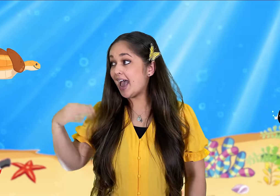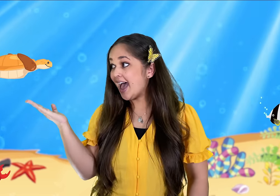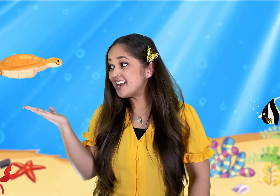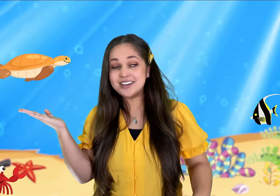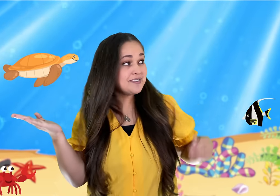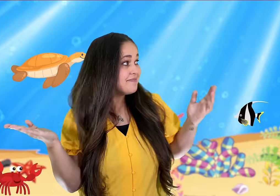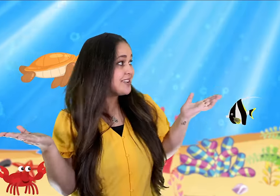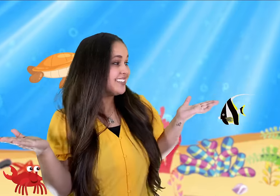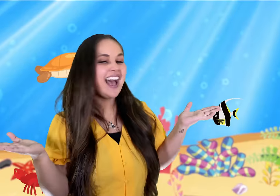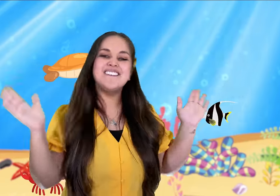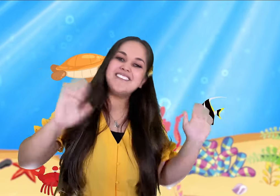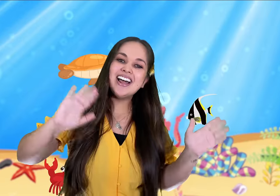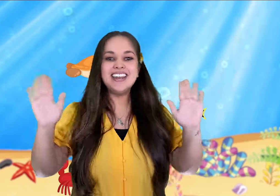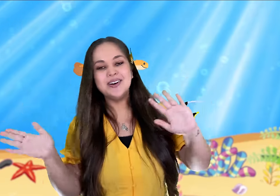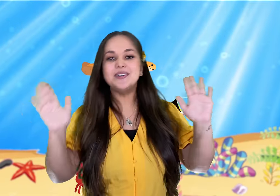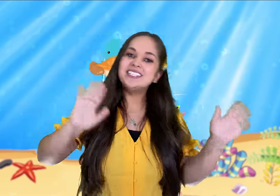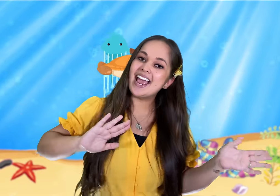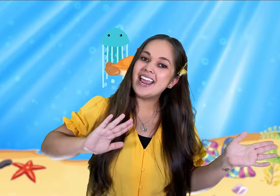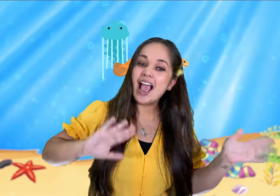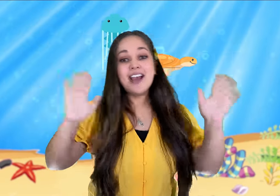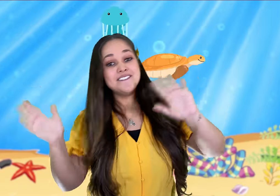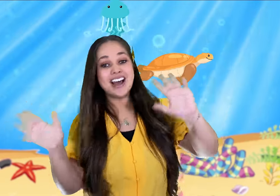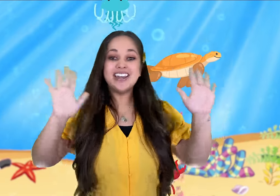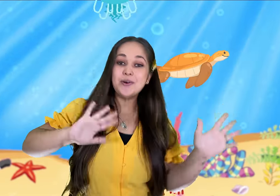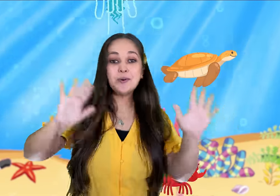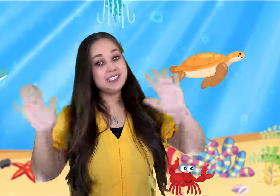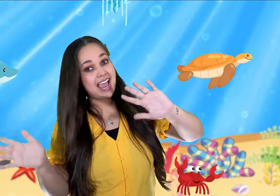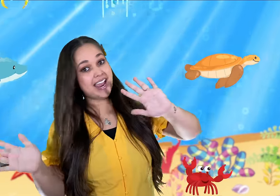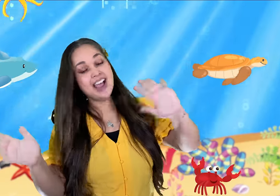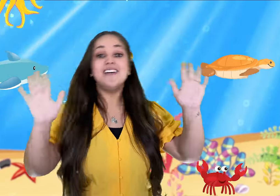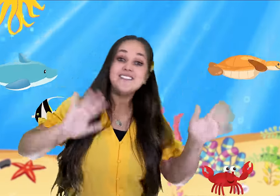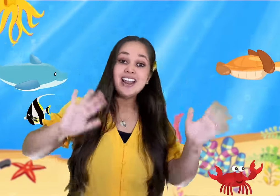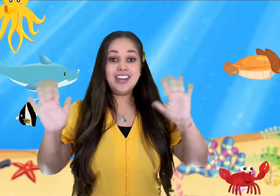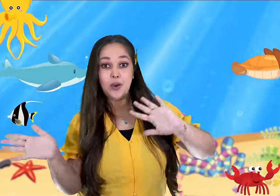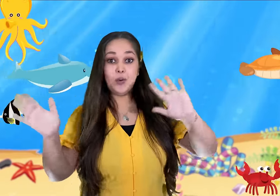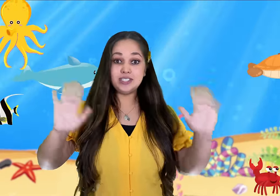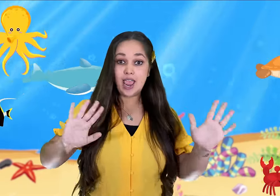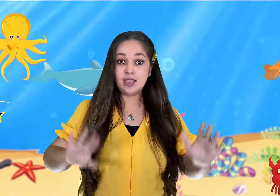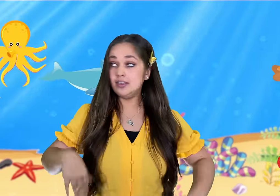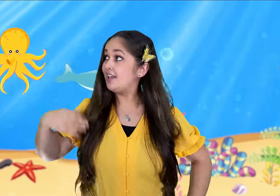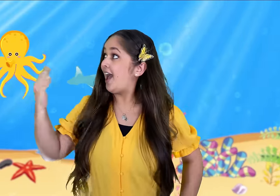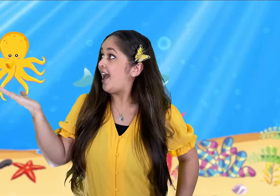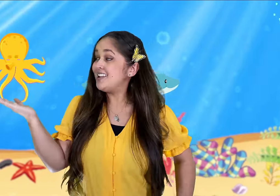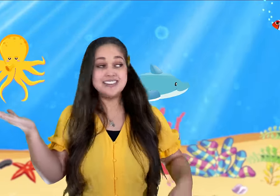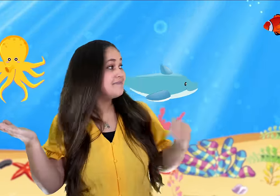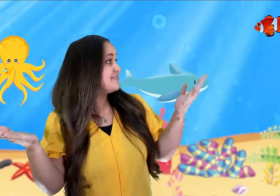The animals have fun all day, fun all day, fun all day.